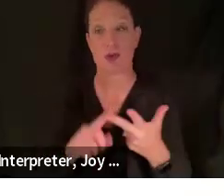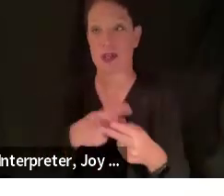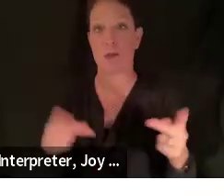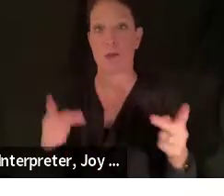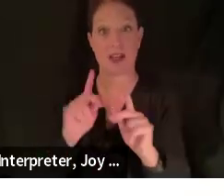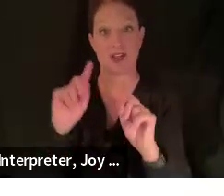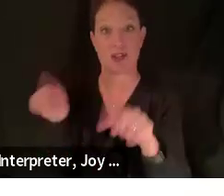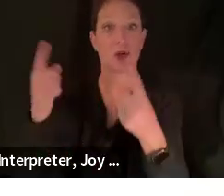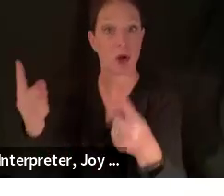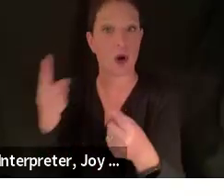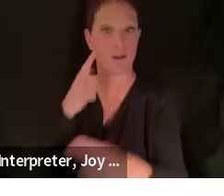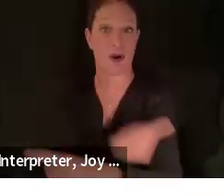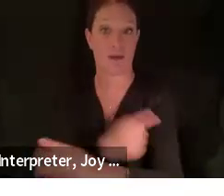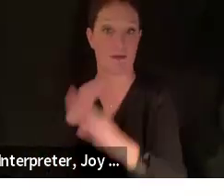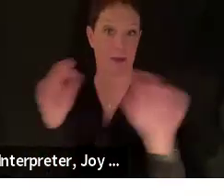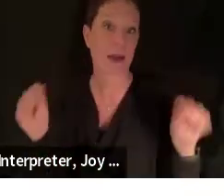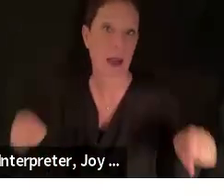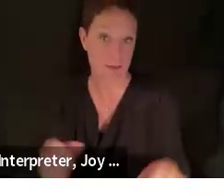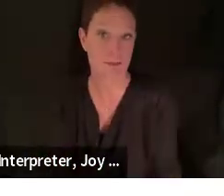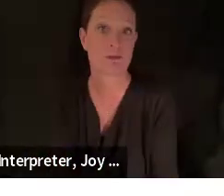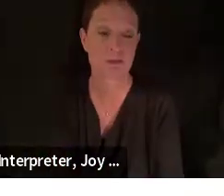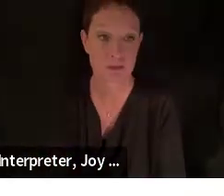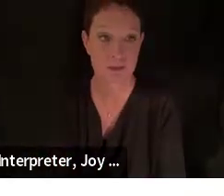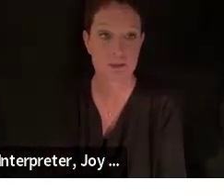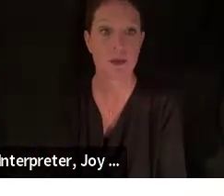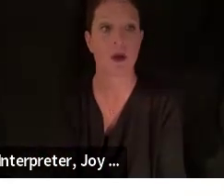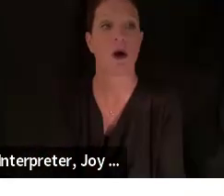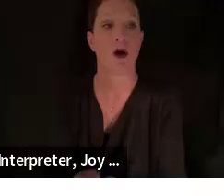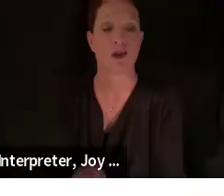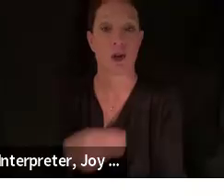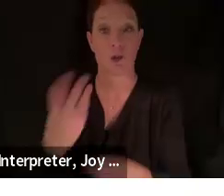to get vaccinated. They can also